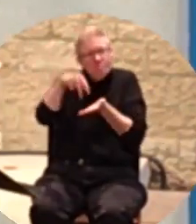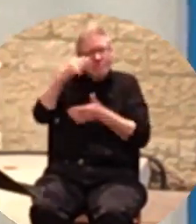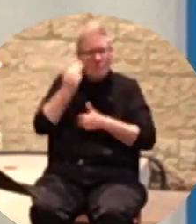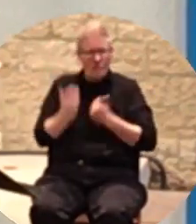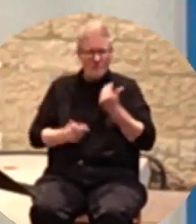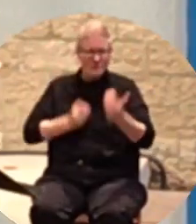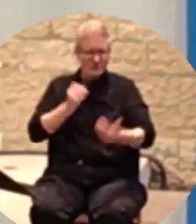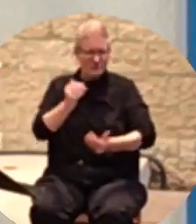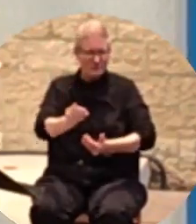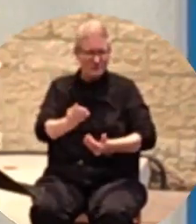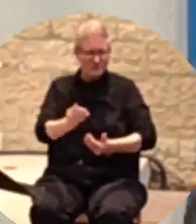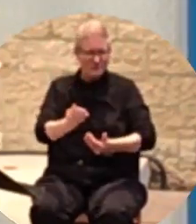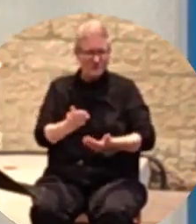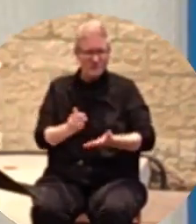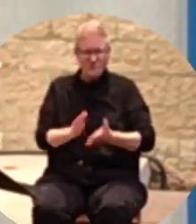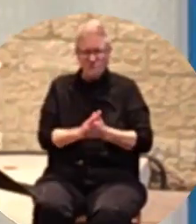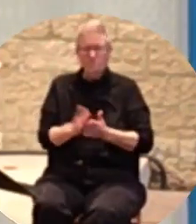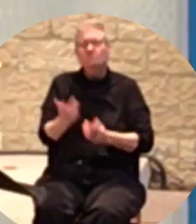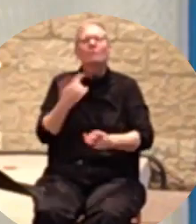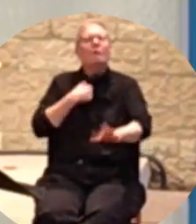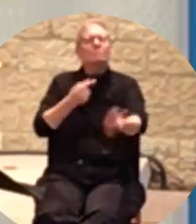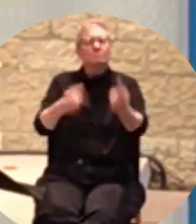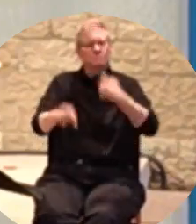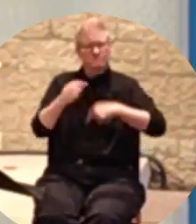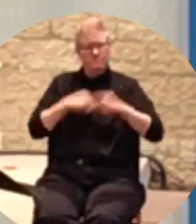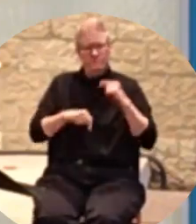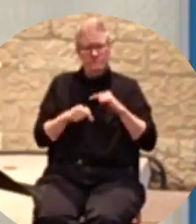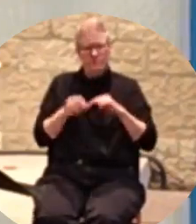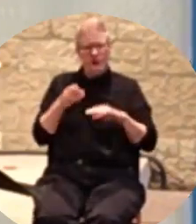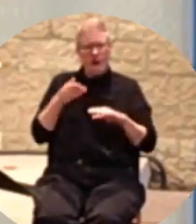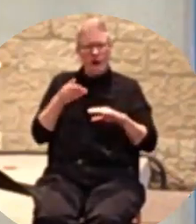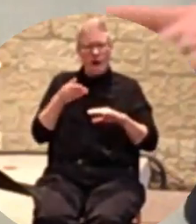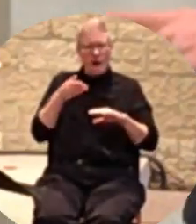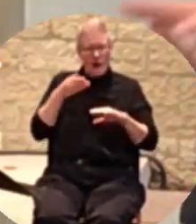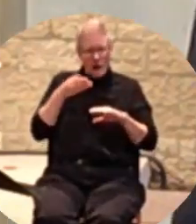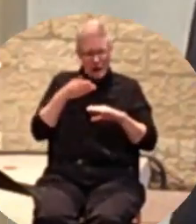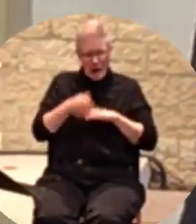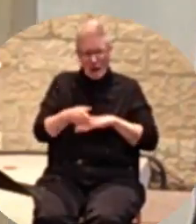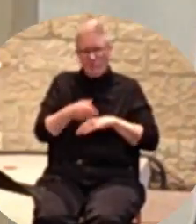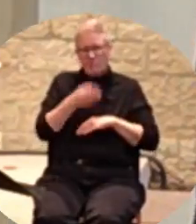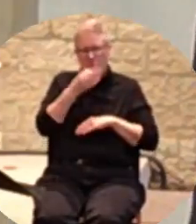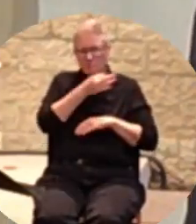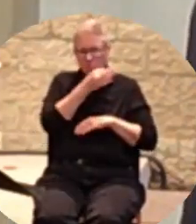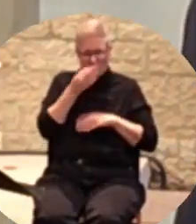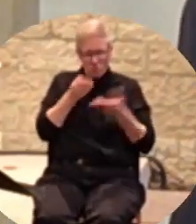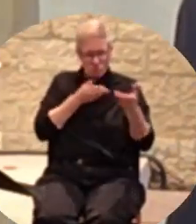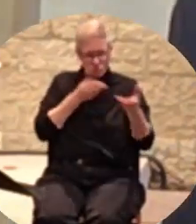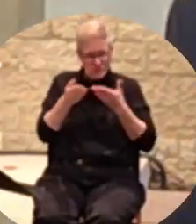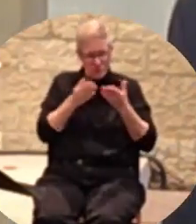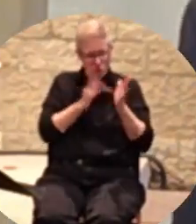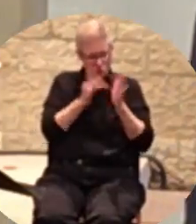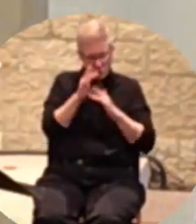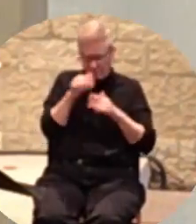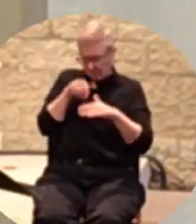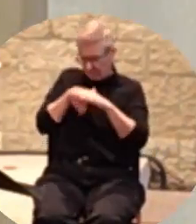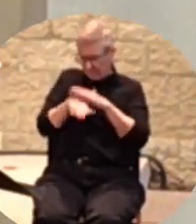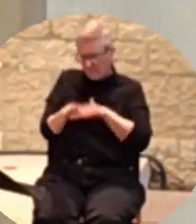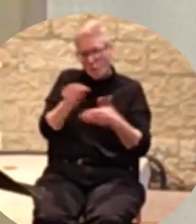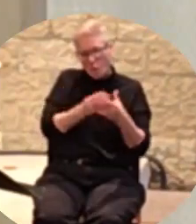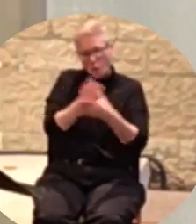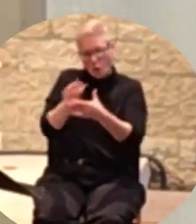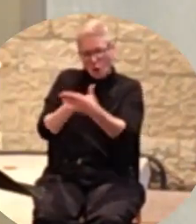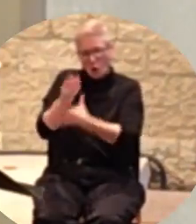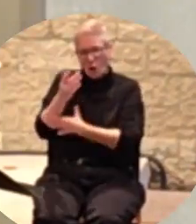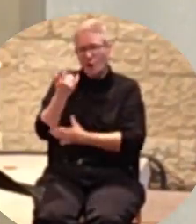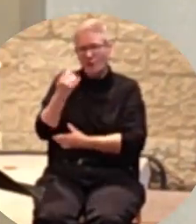night after, I want to go back one. After the communion service, Jesus went into the Garden of Gethsemane. And sometimes I forget the